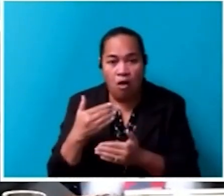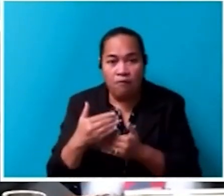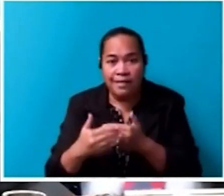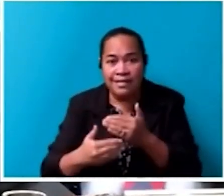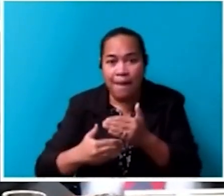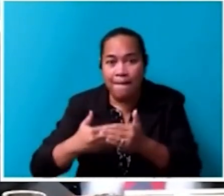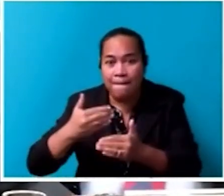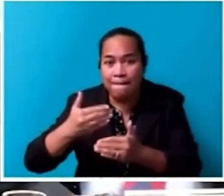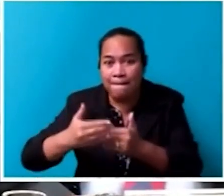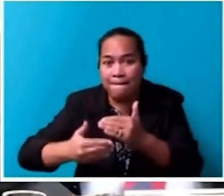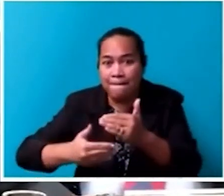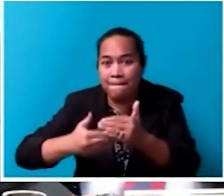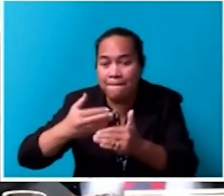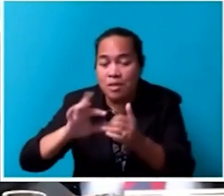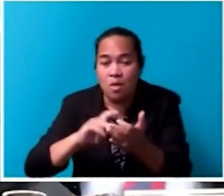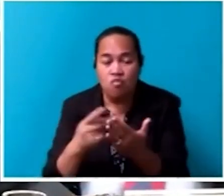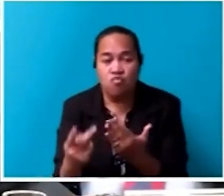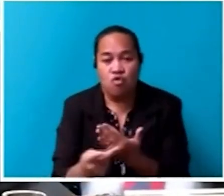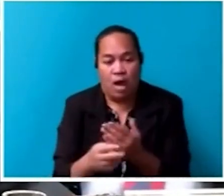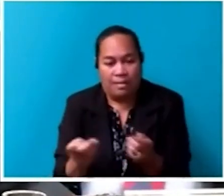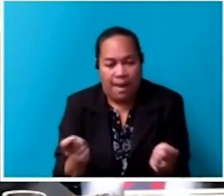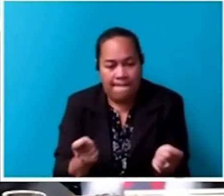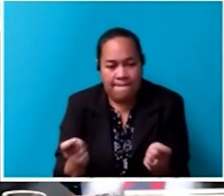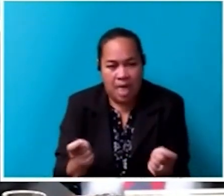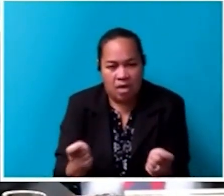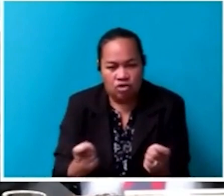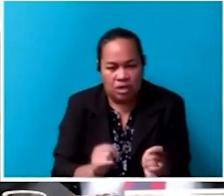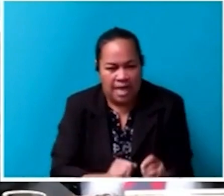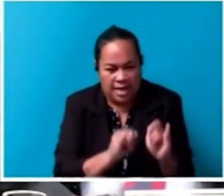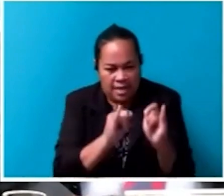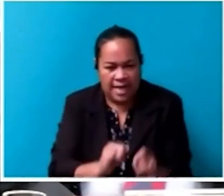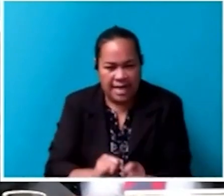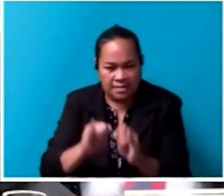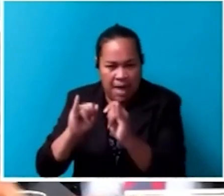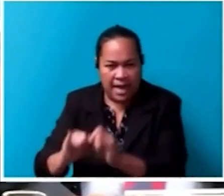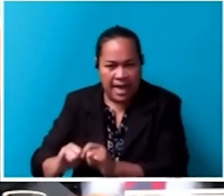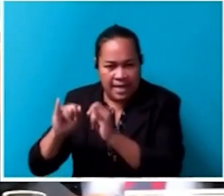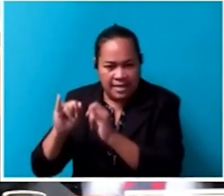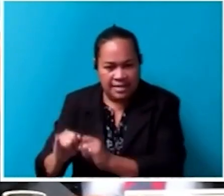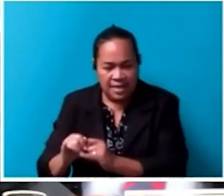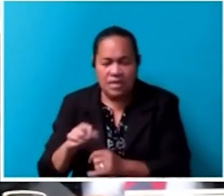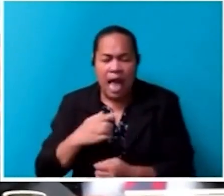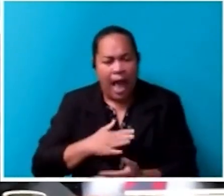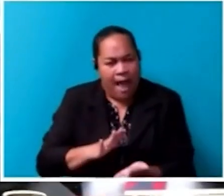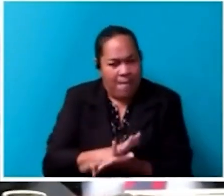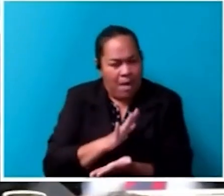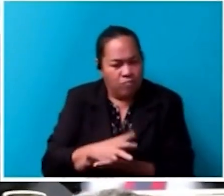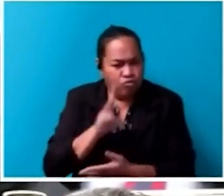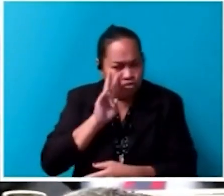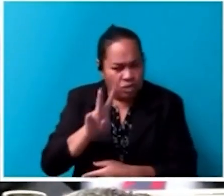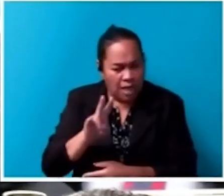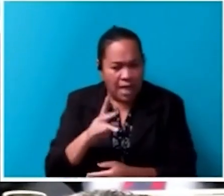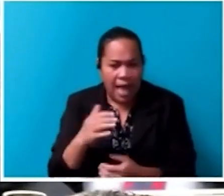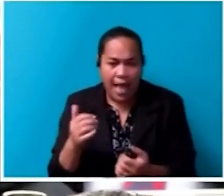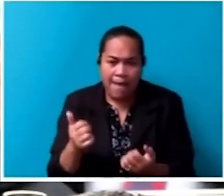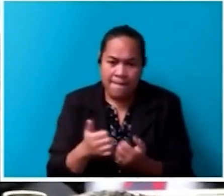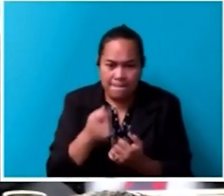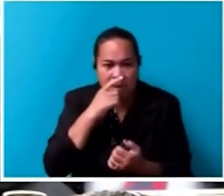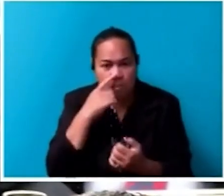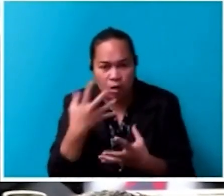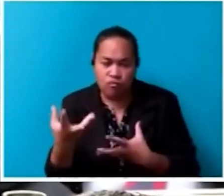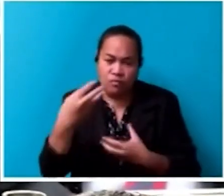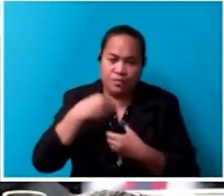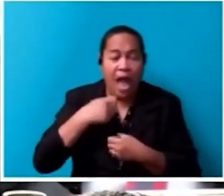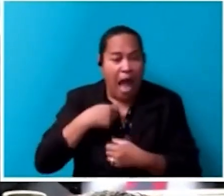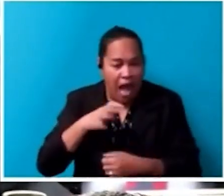through a program of managing on a case-by-case basis of a number of people. And I'm glad to see the people that have taken them in. I've heard